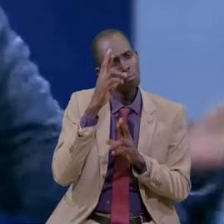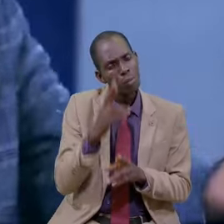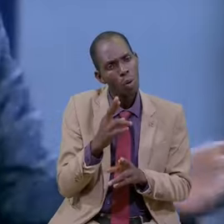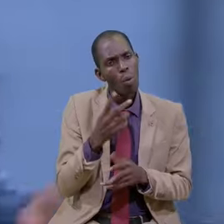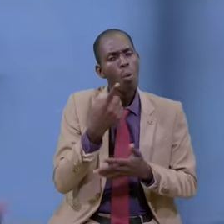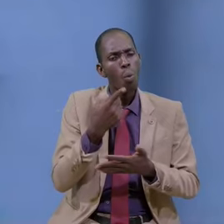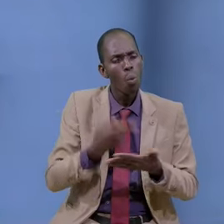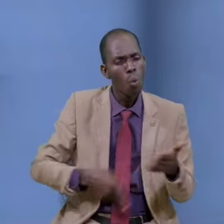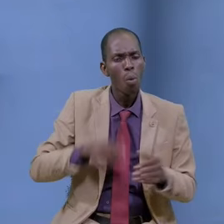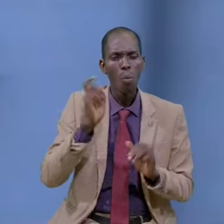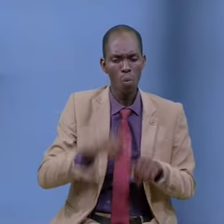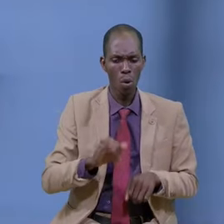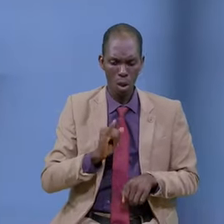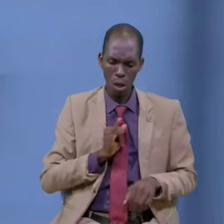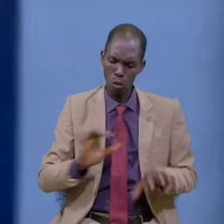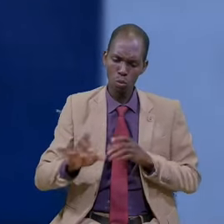to be saved